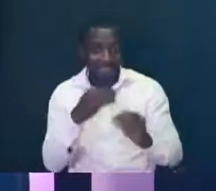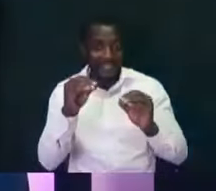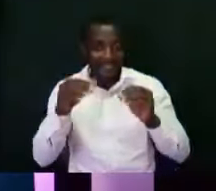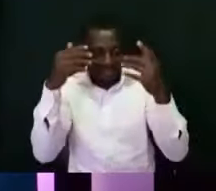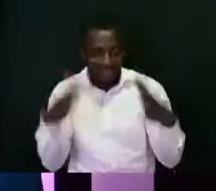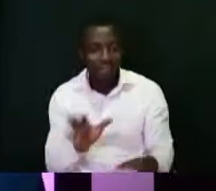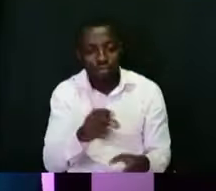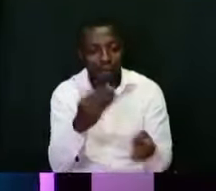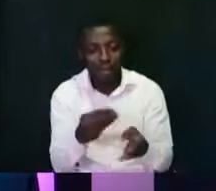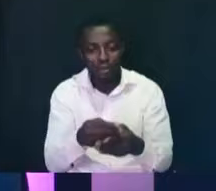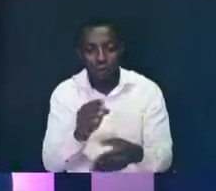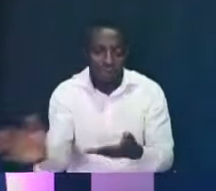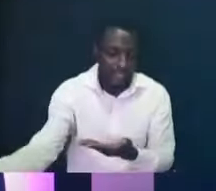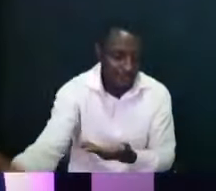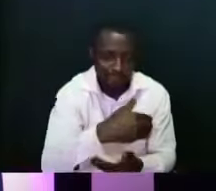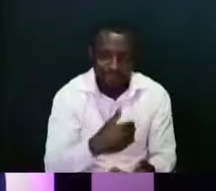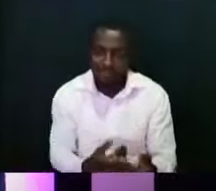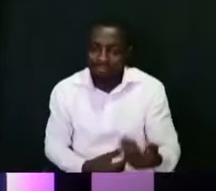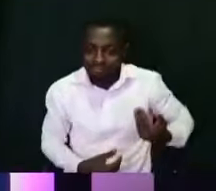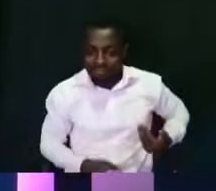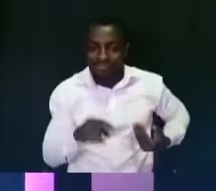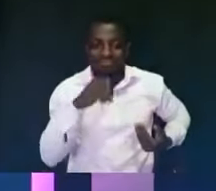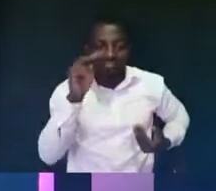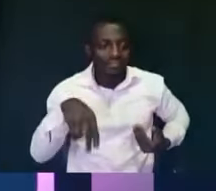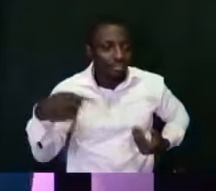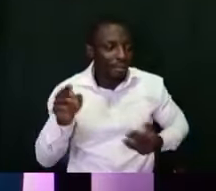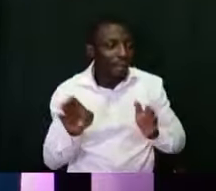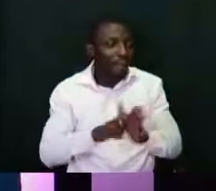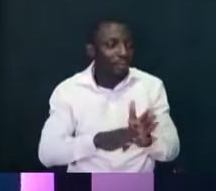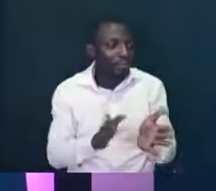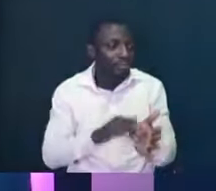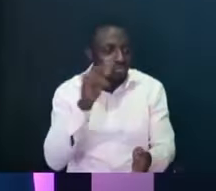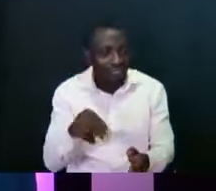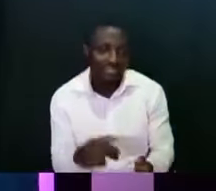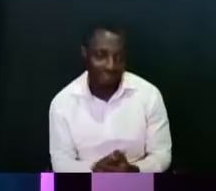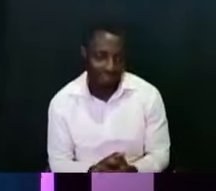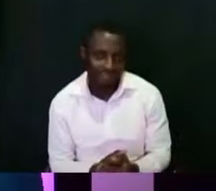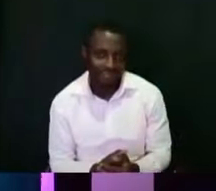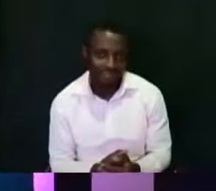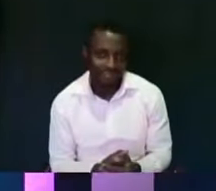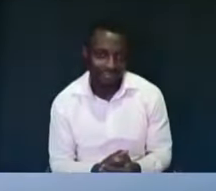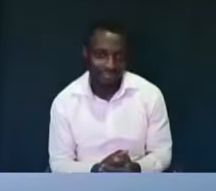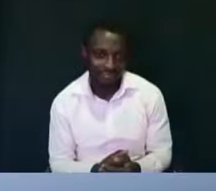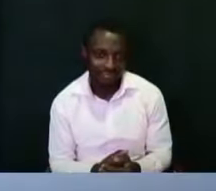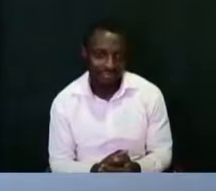Bible school. Then number three, explaining. To